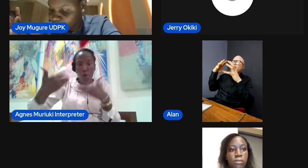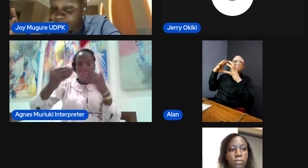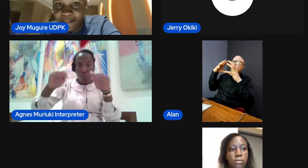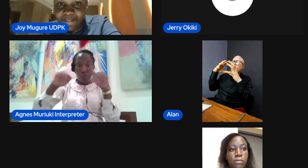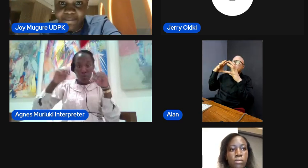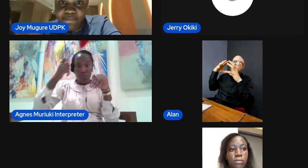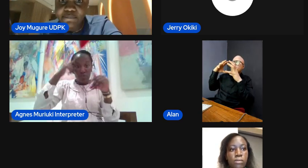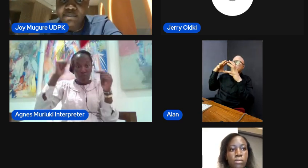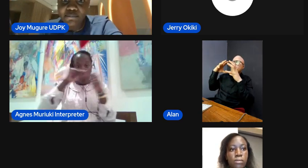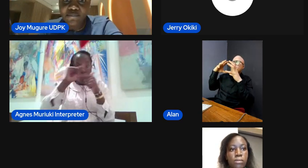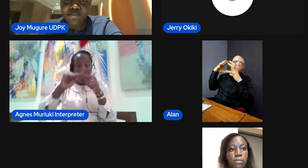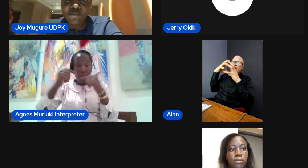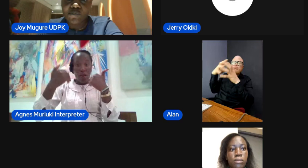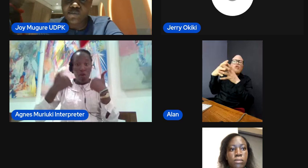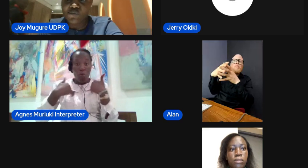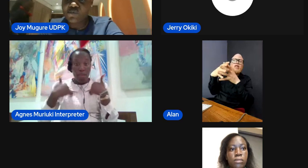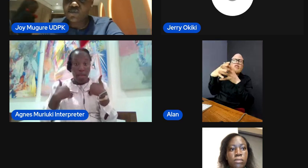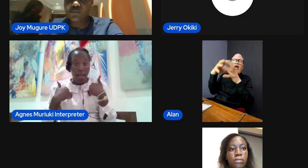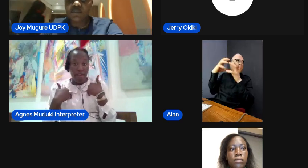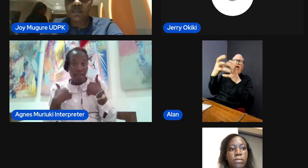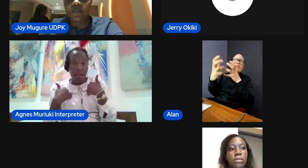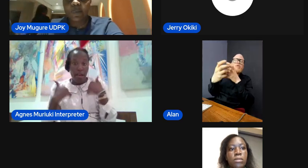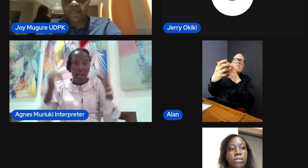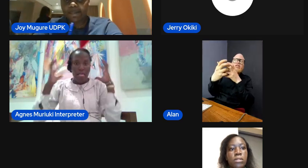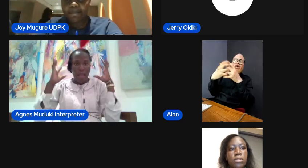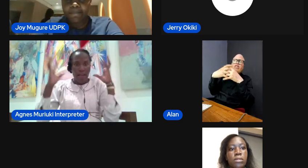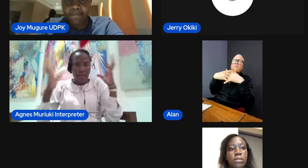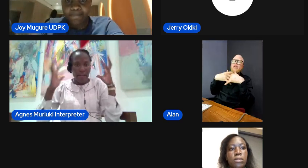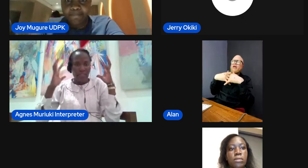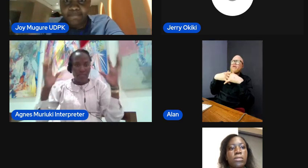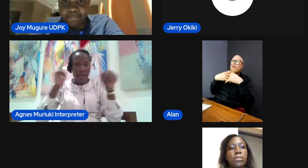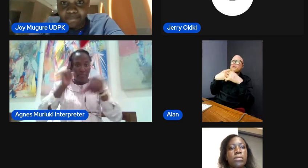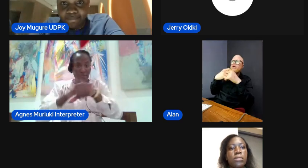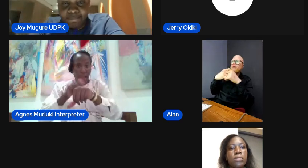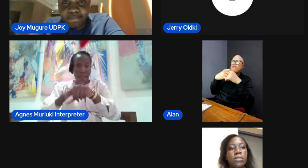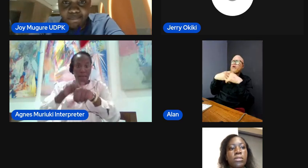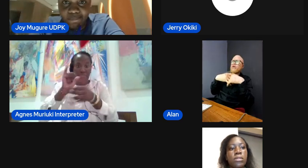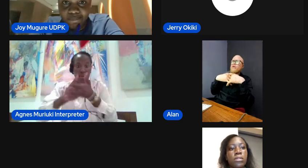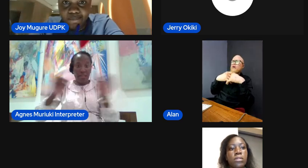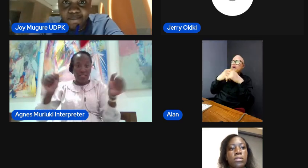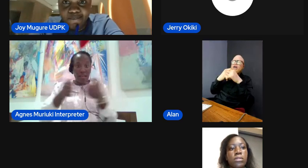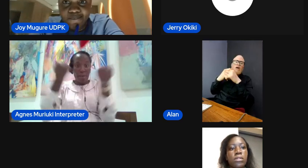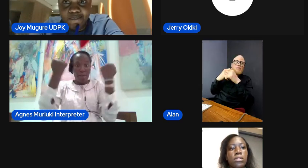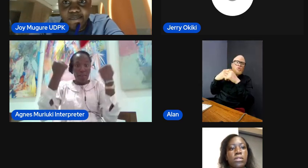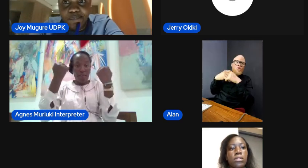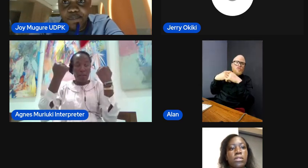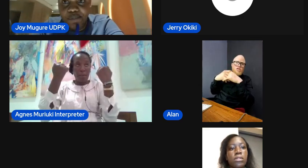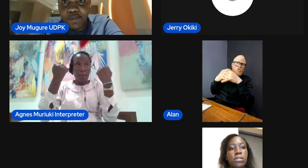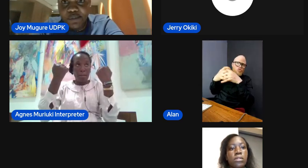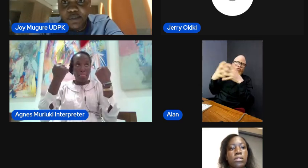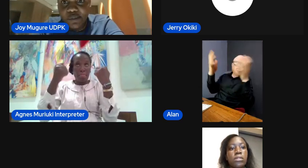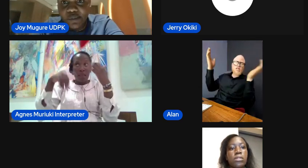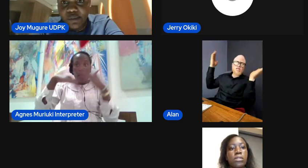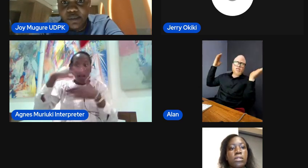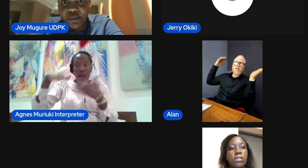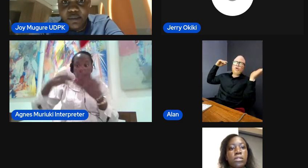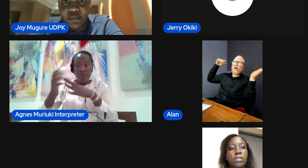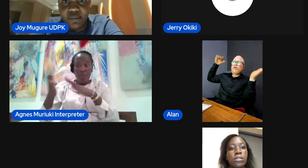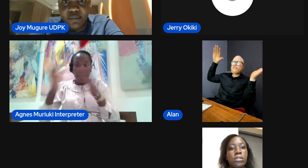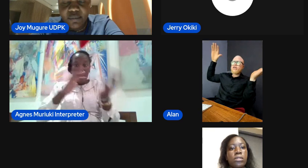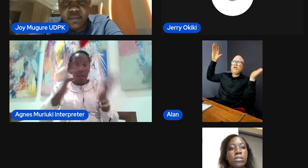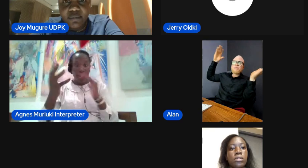is a great moment, a ripe moment that is happening around a climate conversation. For